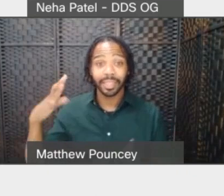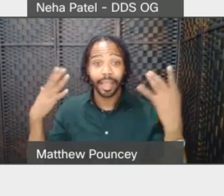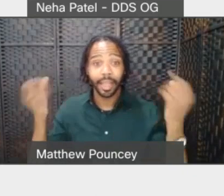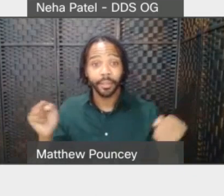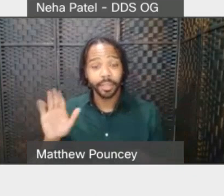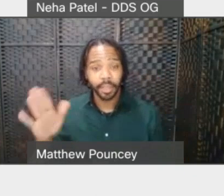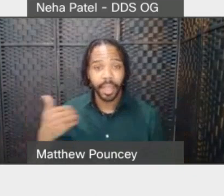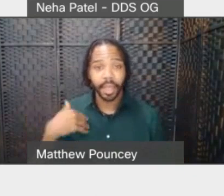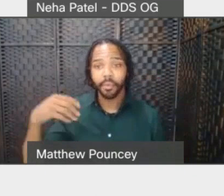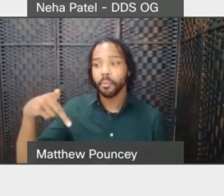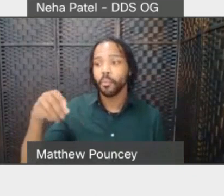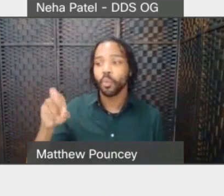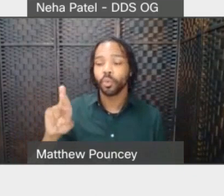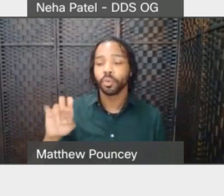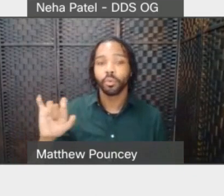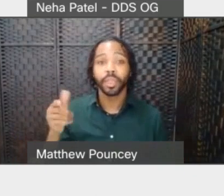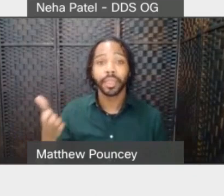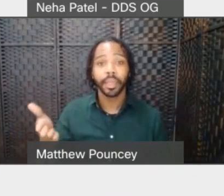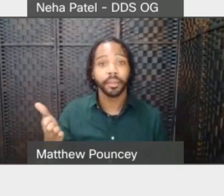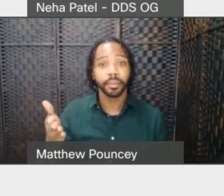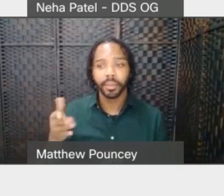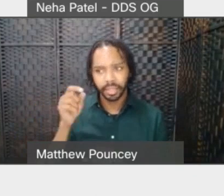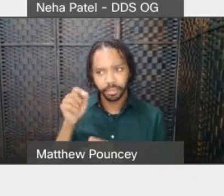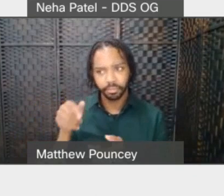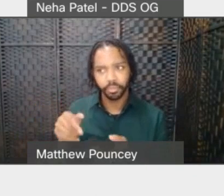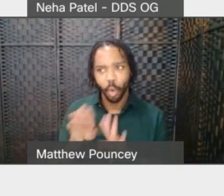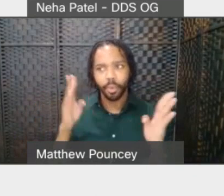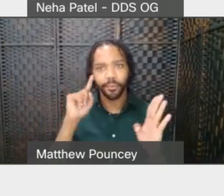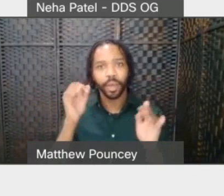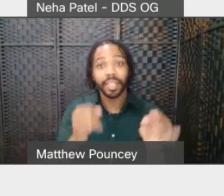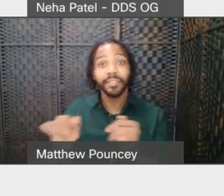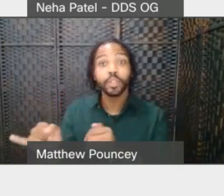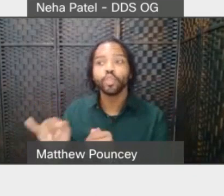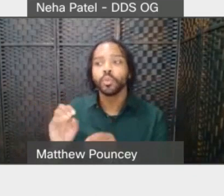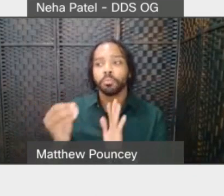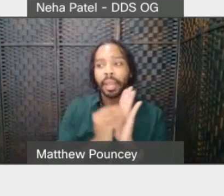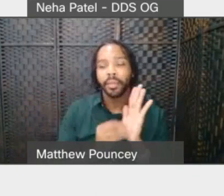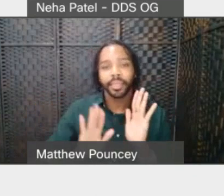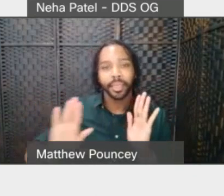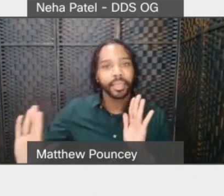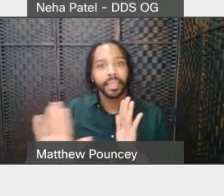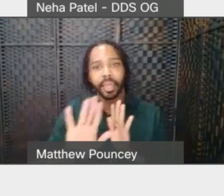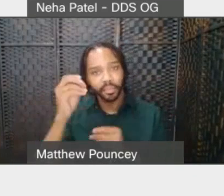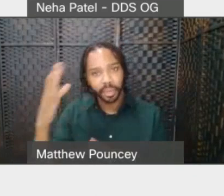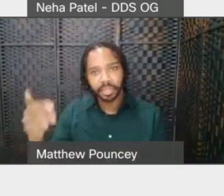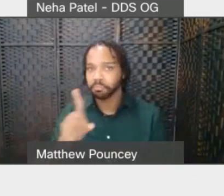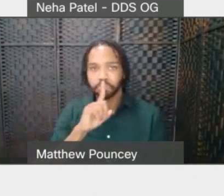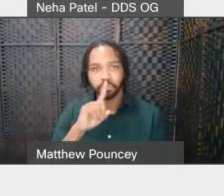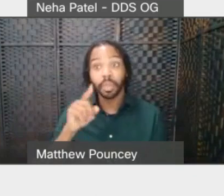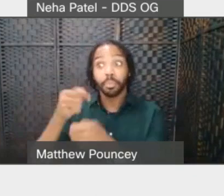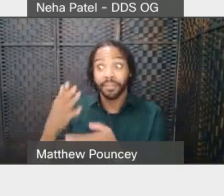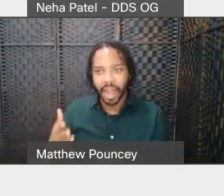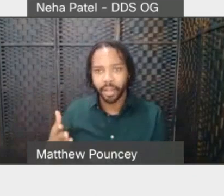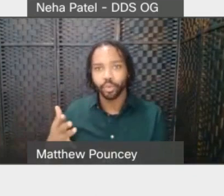there is for individuals to enter their information, not for the provider Correct. to go in and enter it for them.